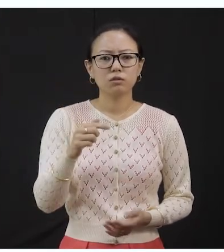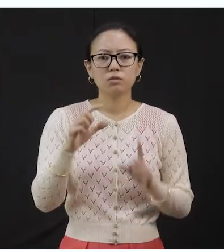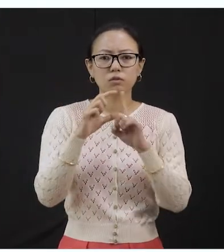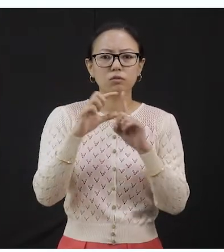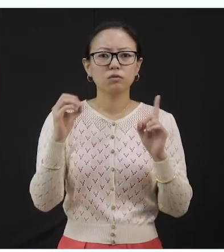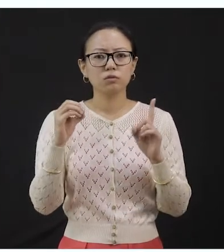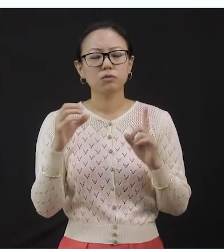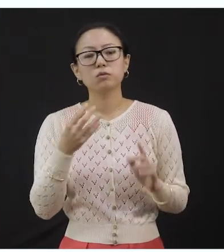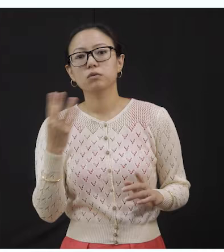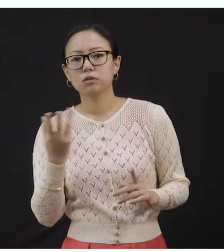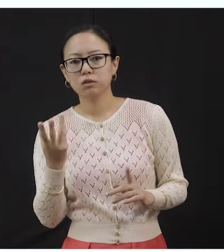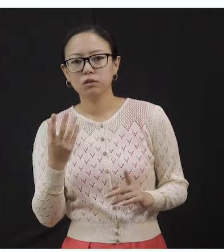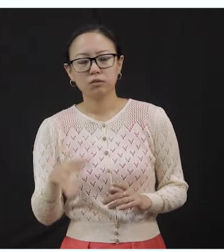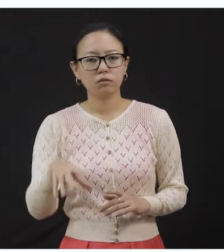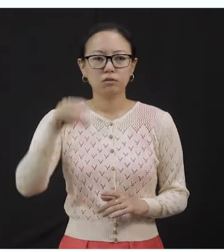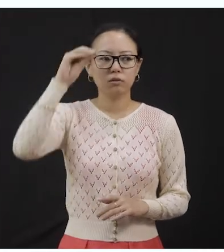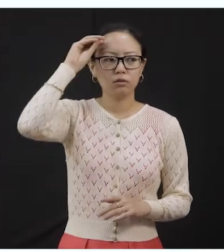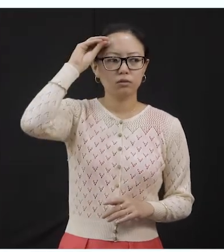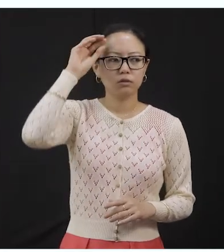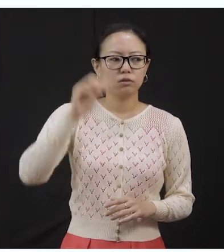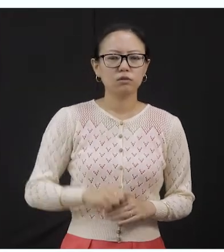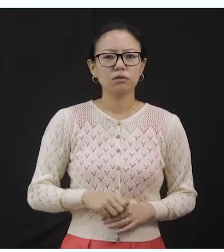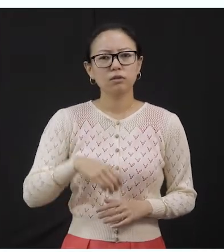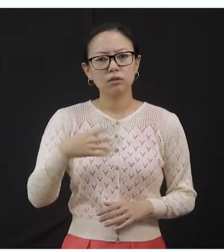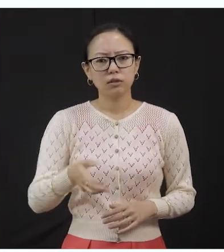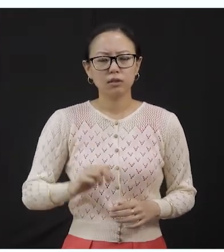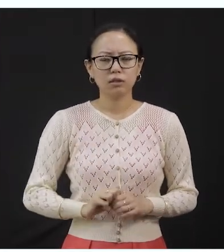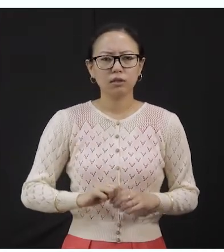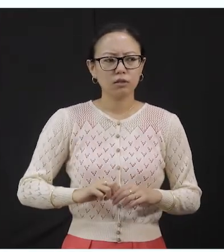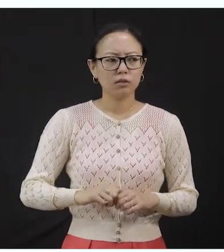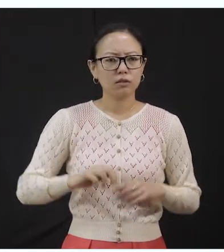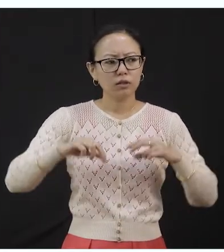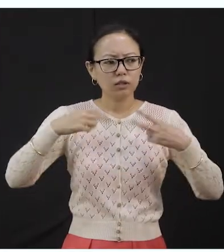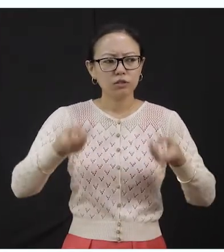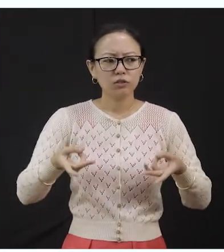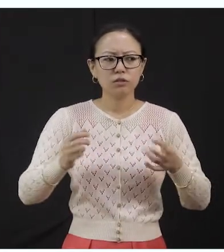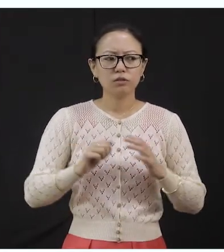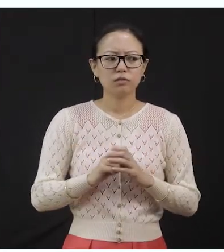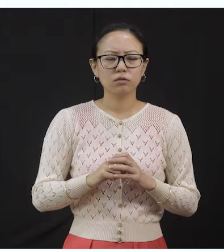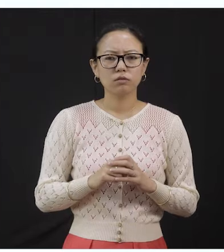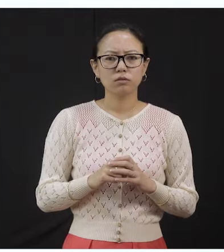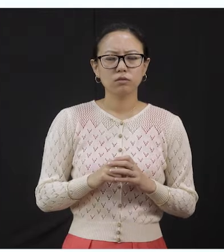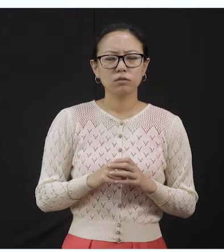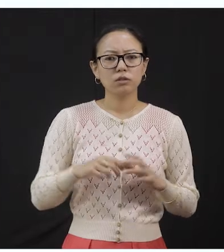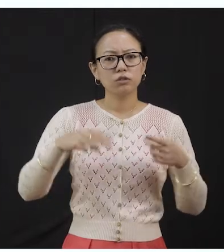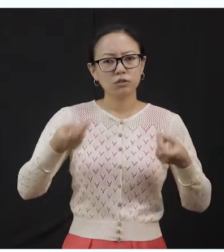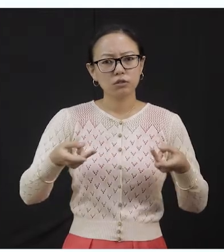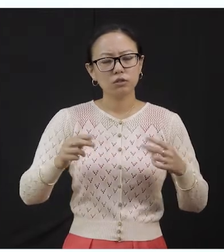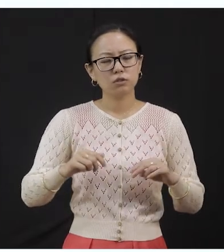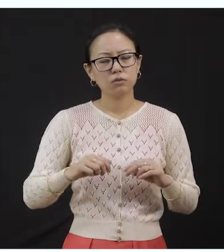pictures. Then translate the language into corresponding symbol of